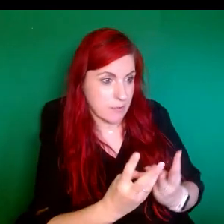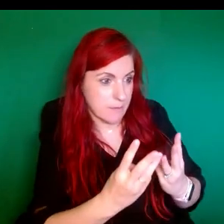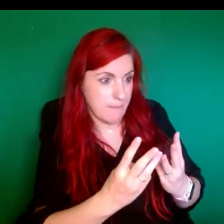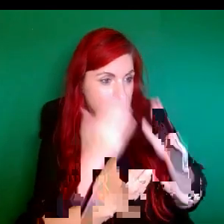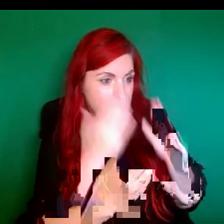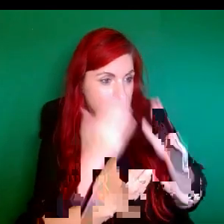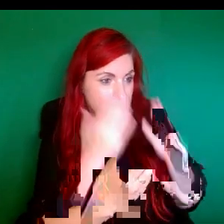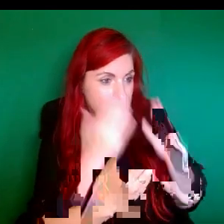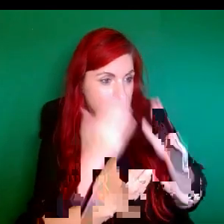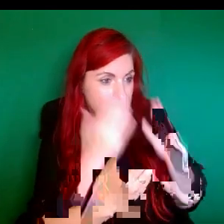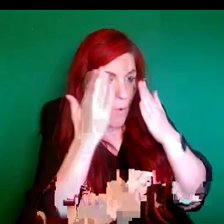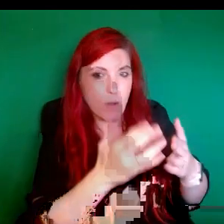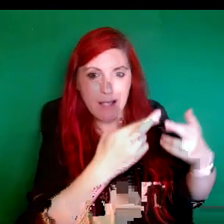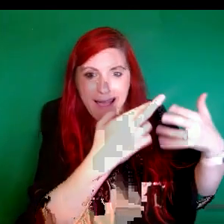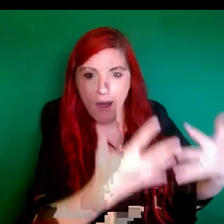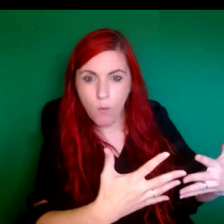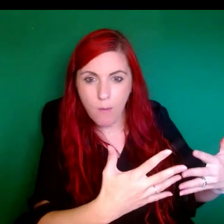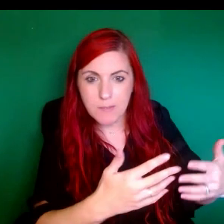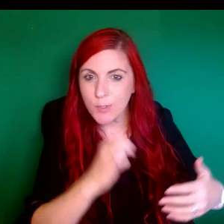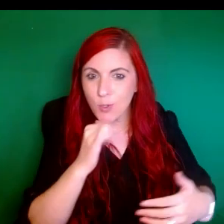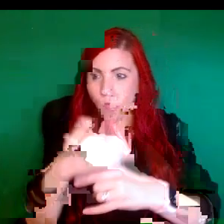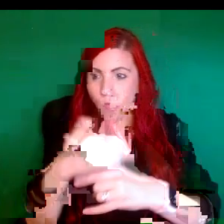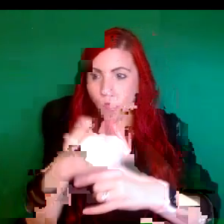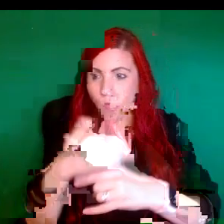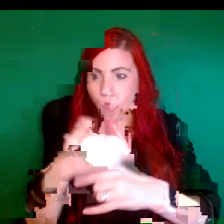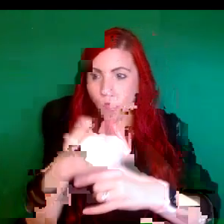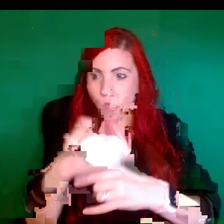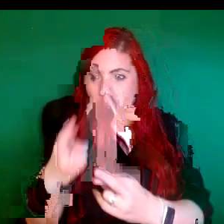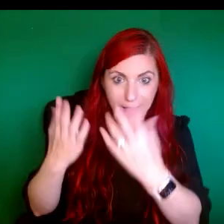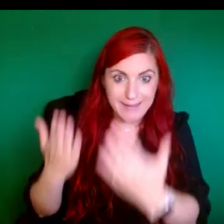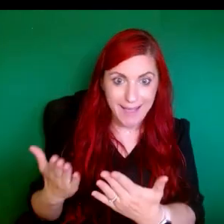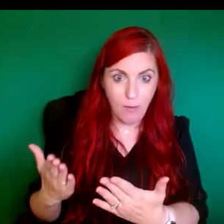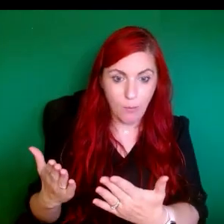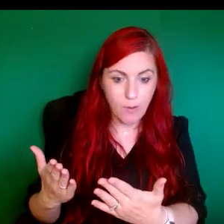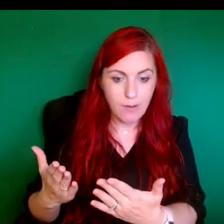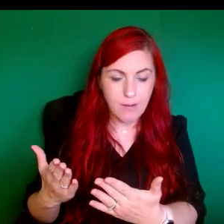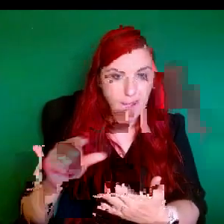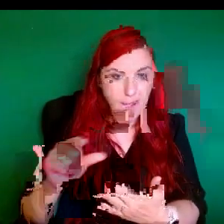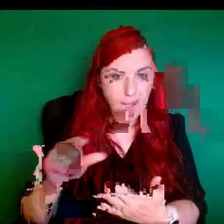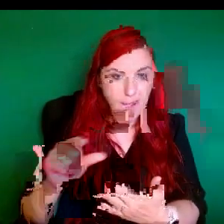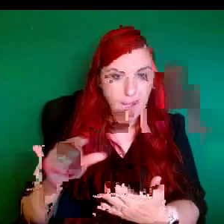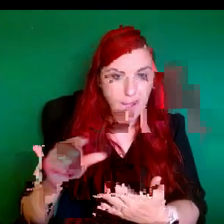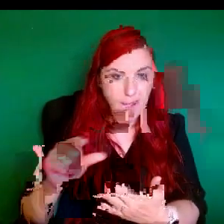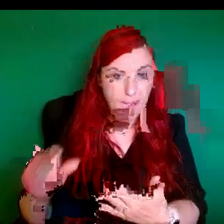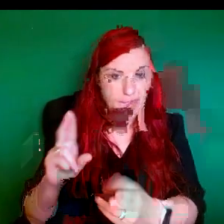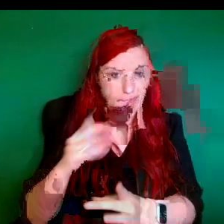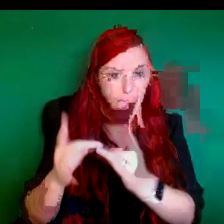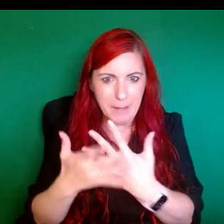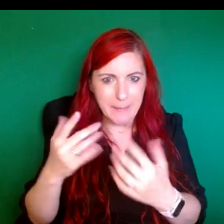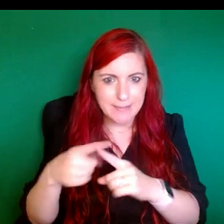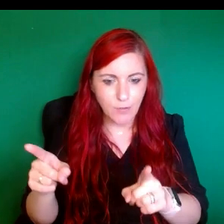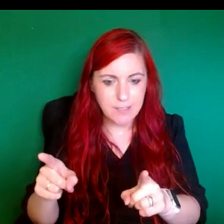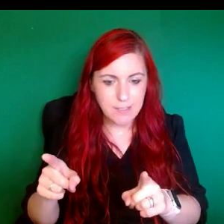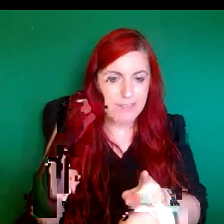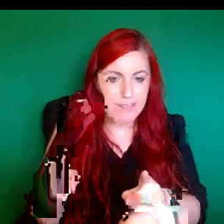focused, we forget about the things that actually matter, the things that actually